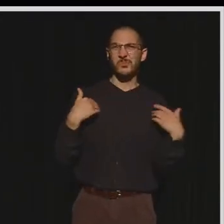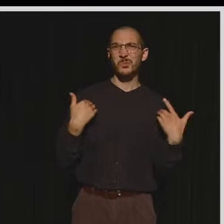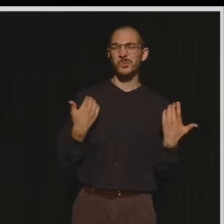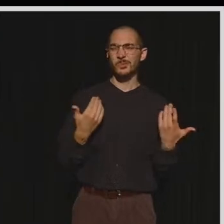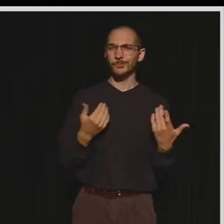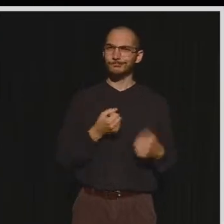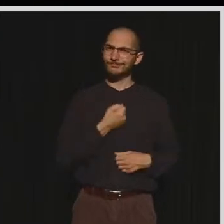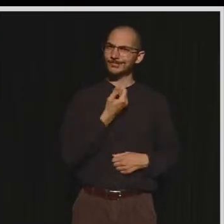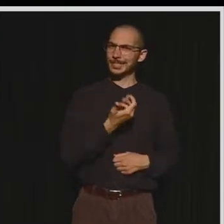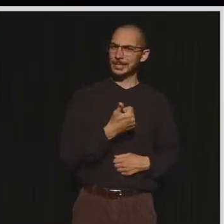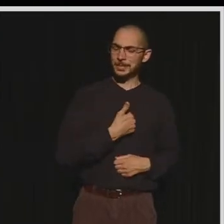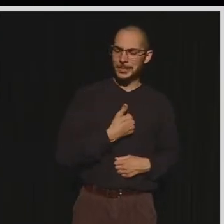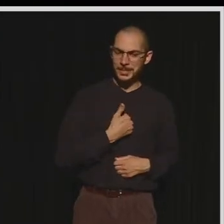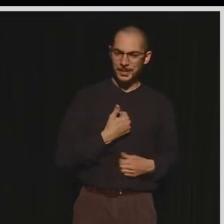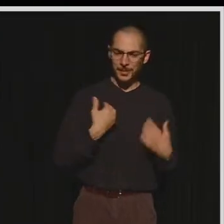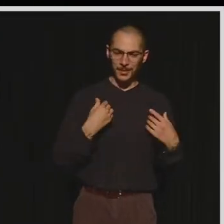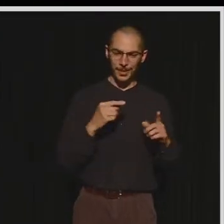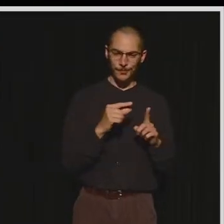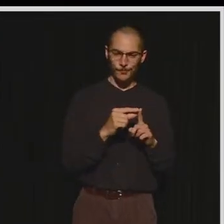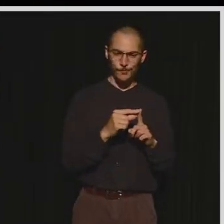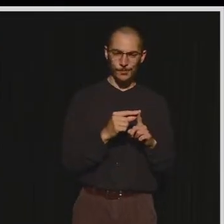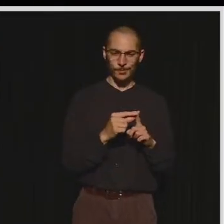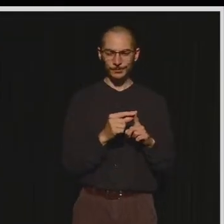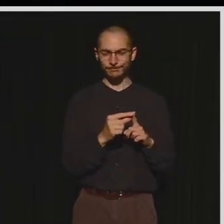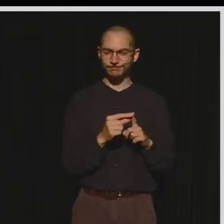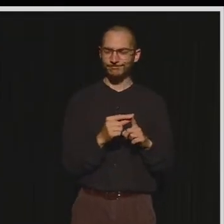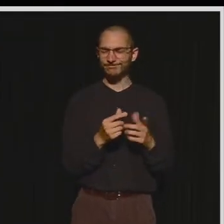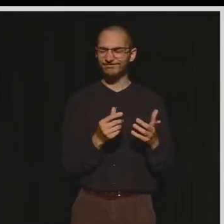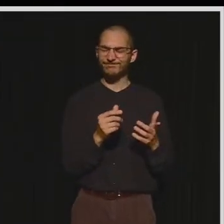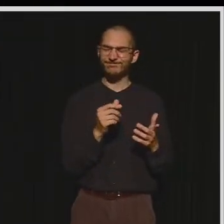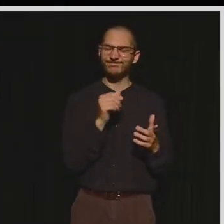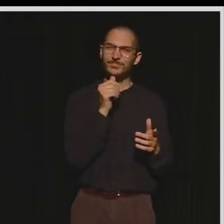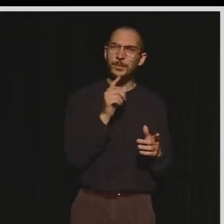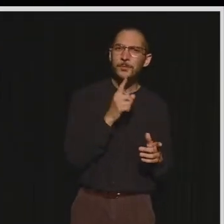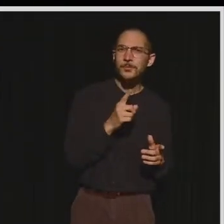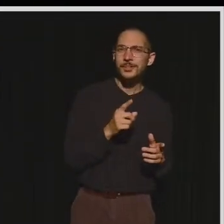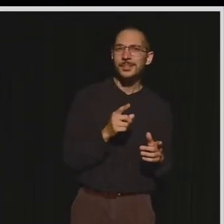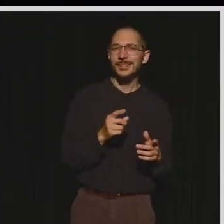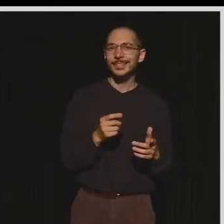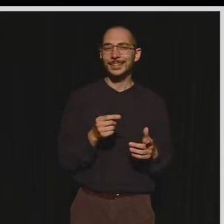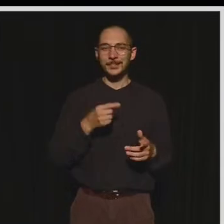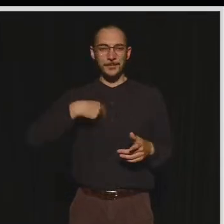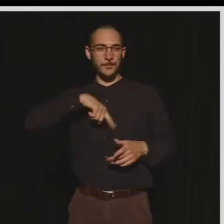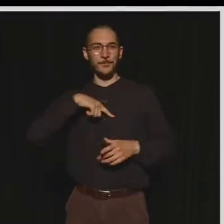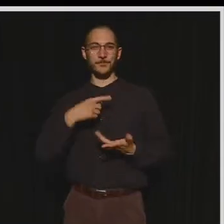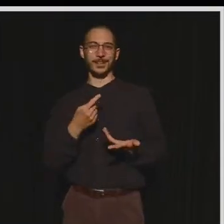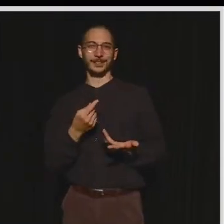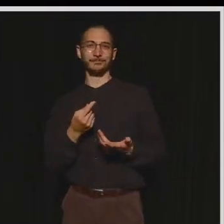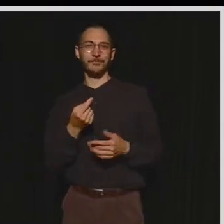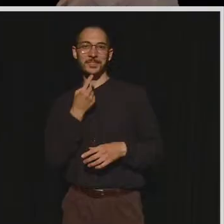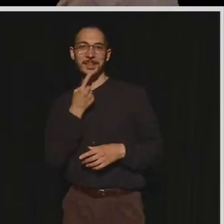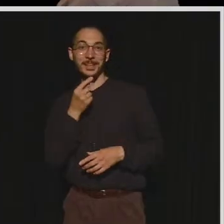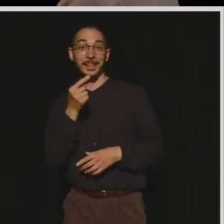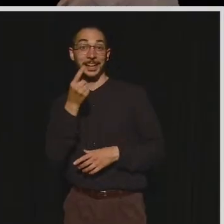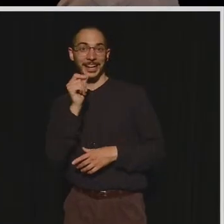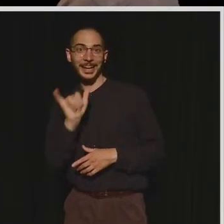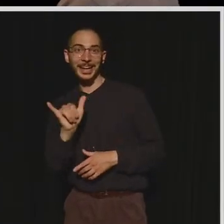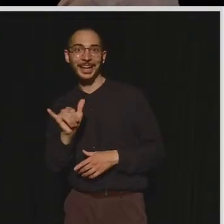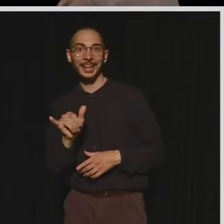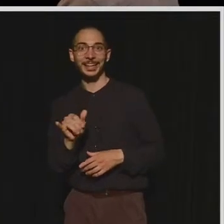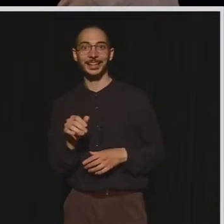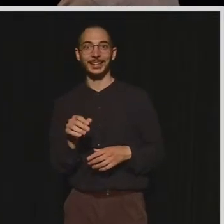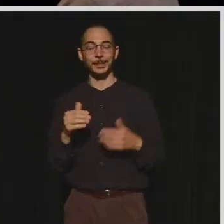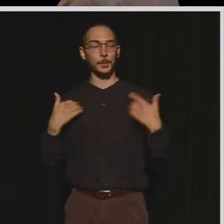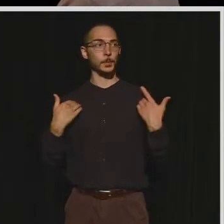when we say gay in presentations, the young people would still have a gasp, right? Such a taboo